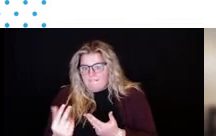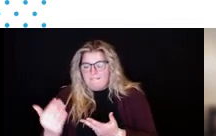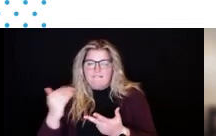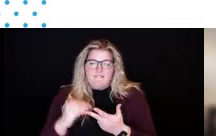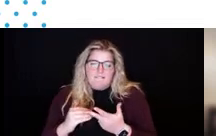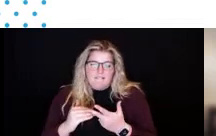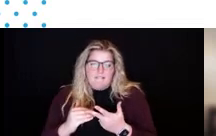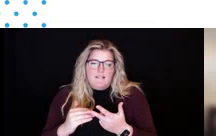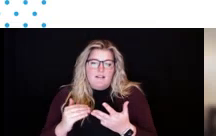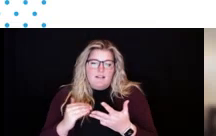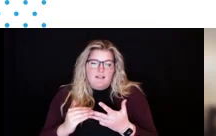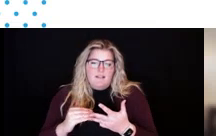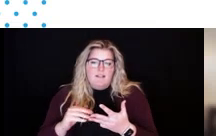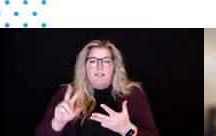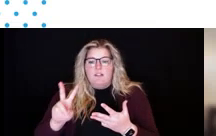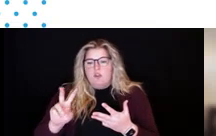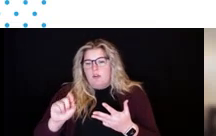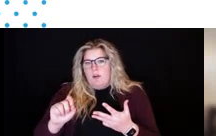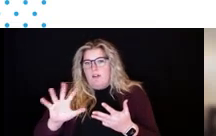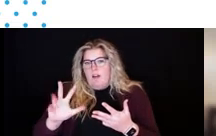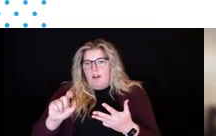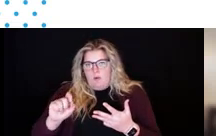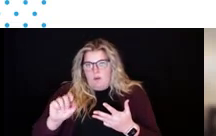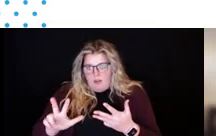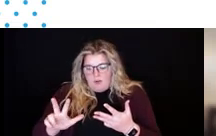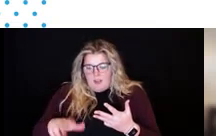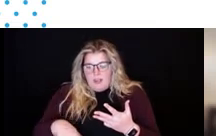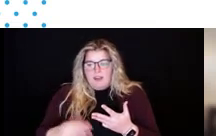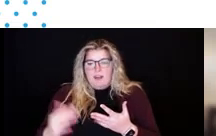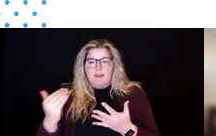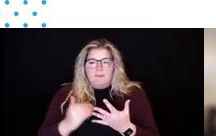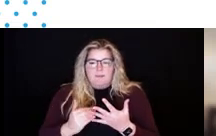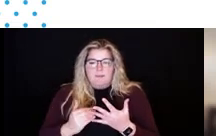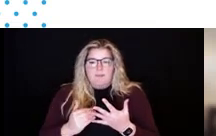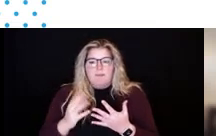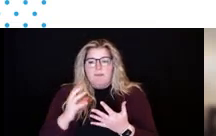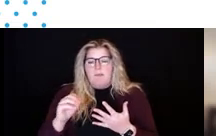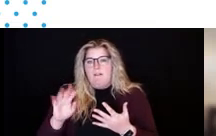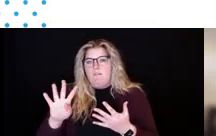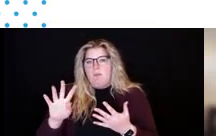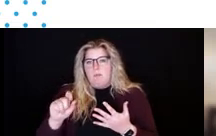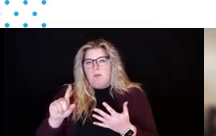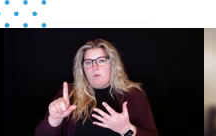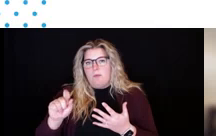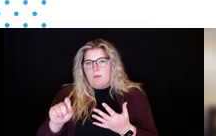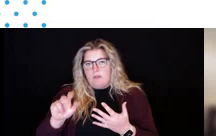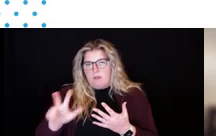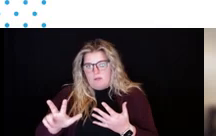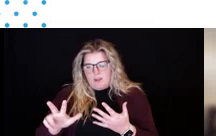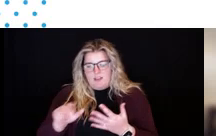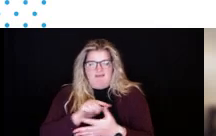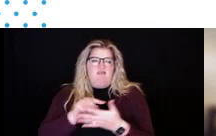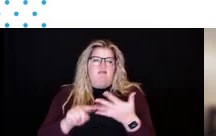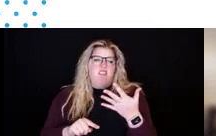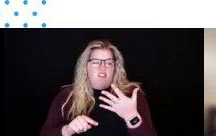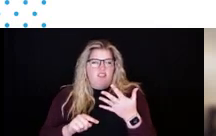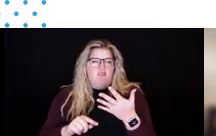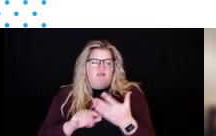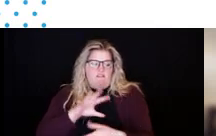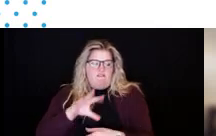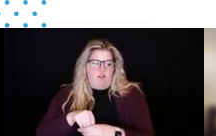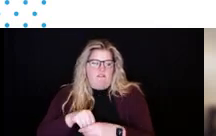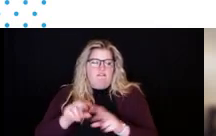1.4.12, text spacing, 2.5.3, label and name, and 4.1.3, status messages.